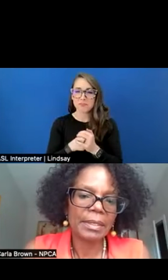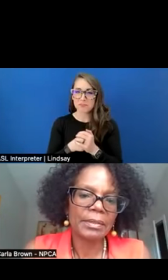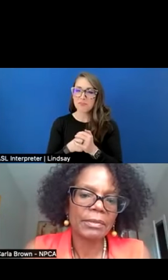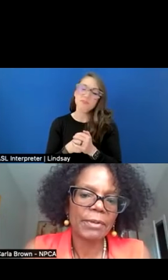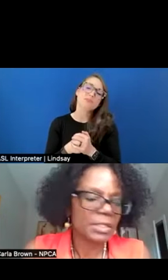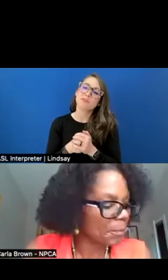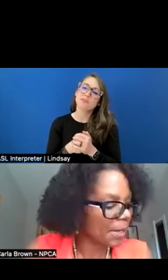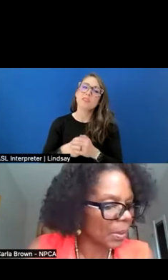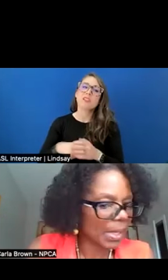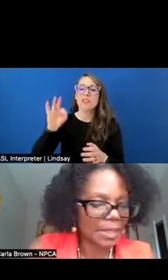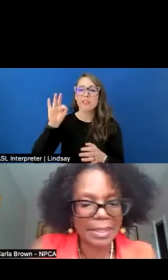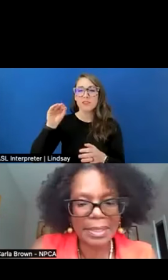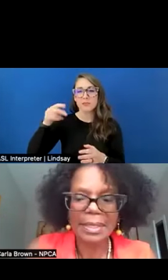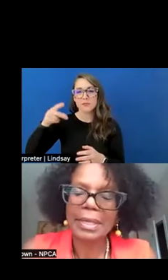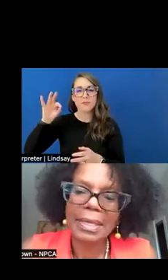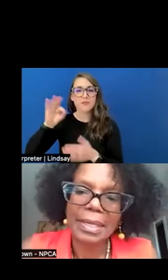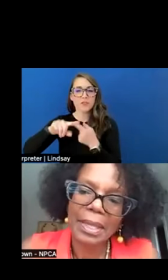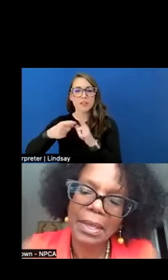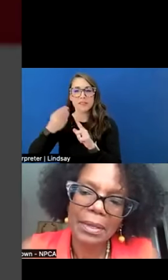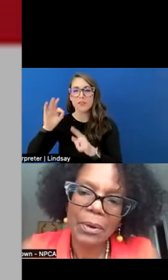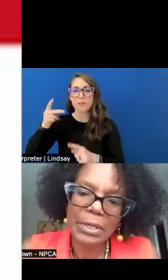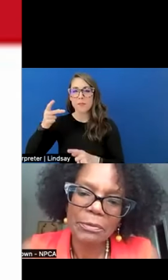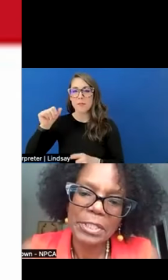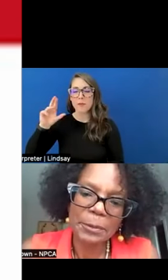nominee, the Friends of Paraguay.